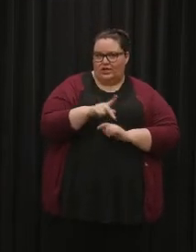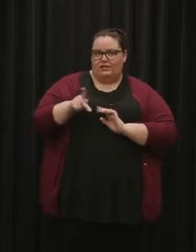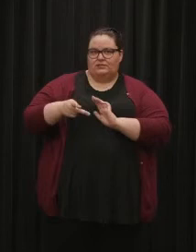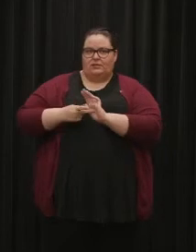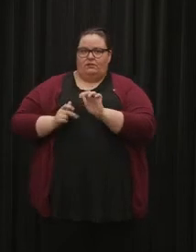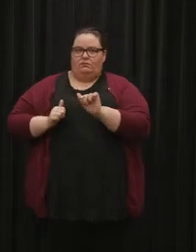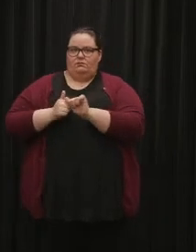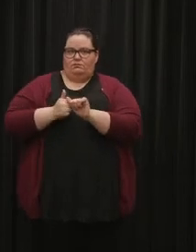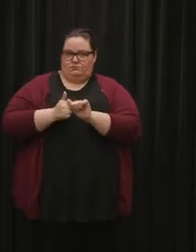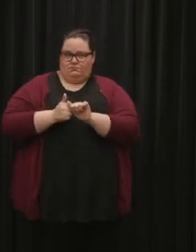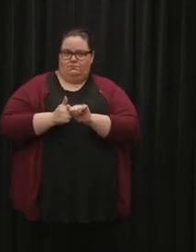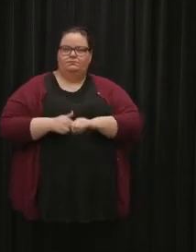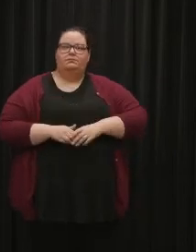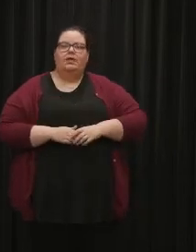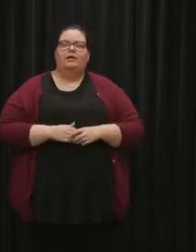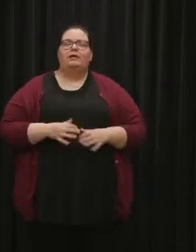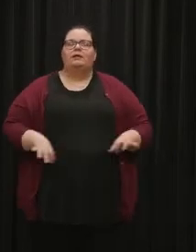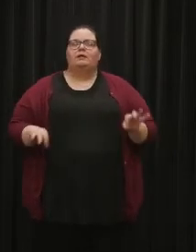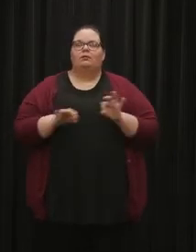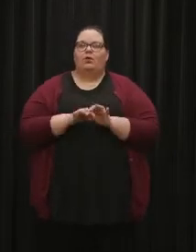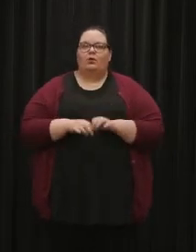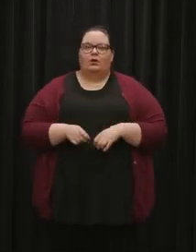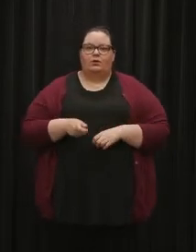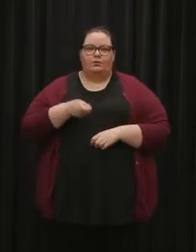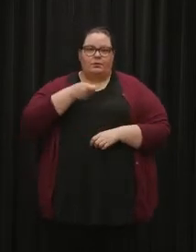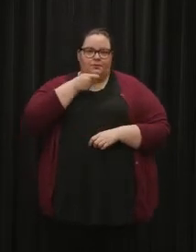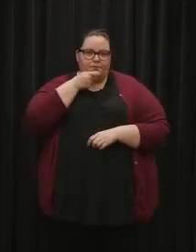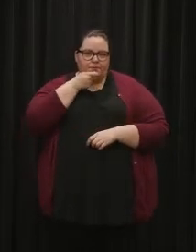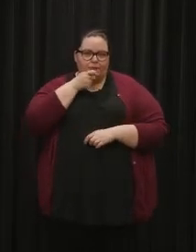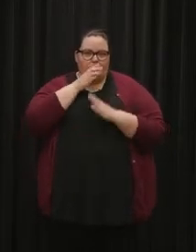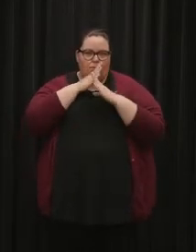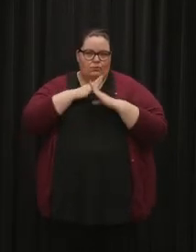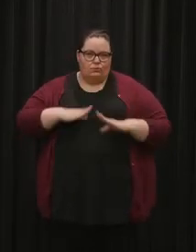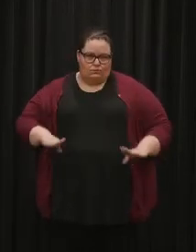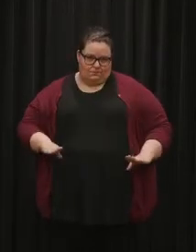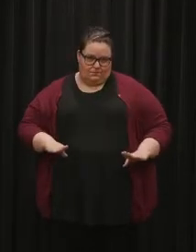follow-up. Please ensure your microphones are placed on mute.